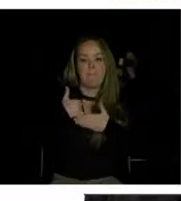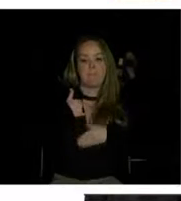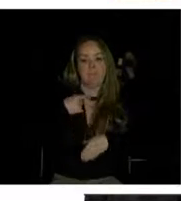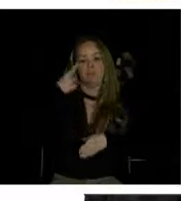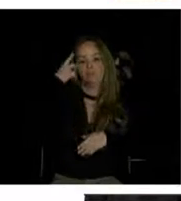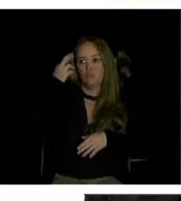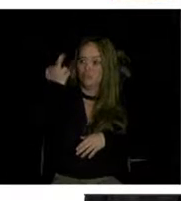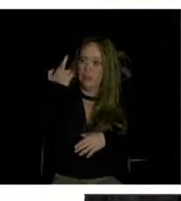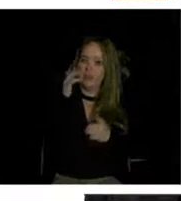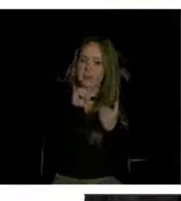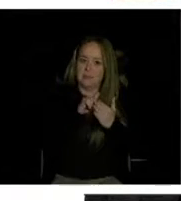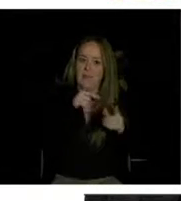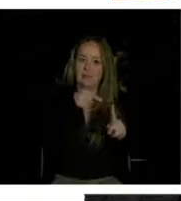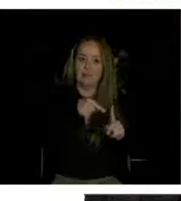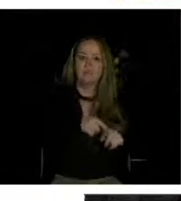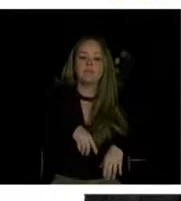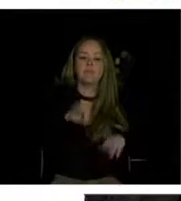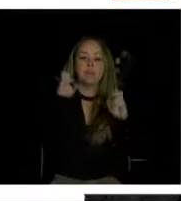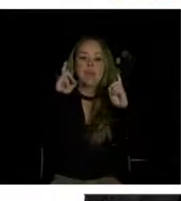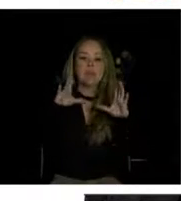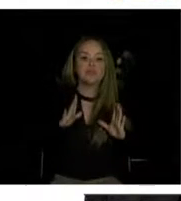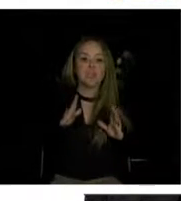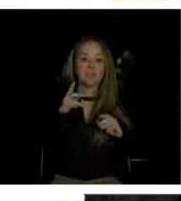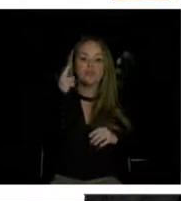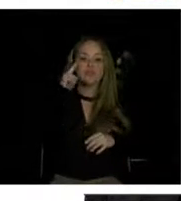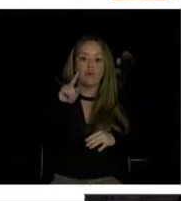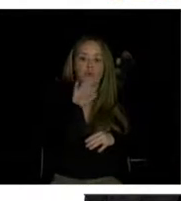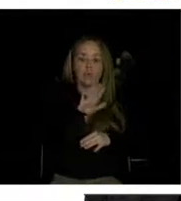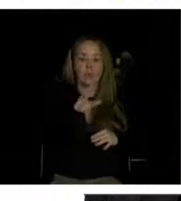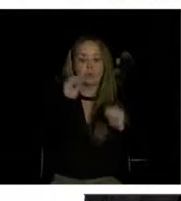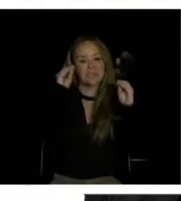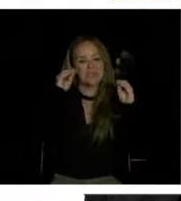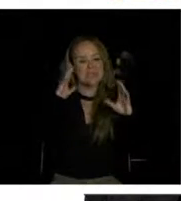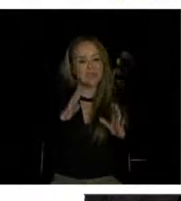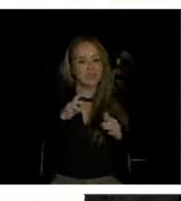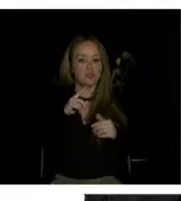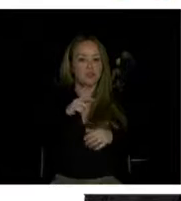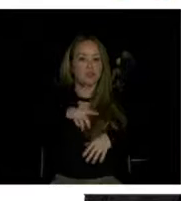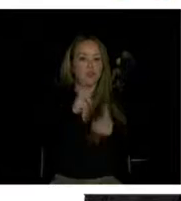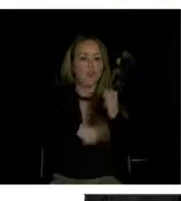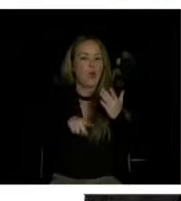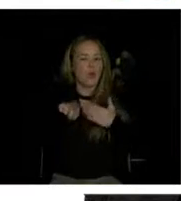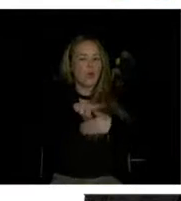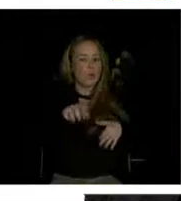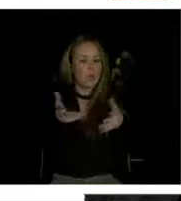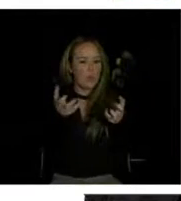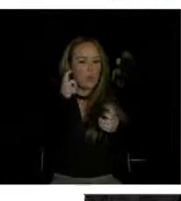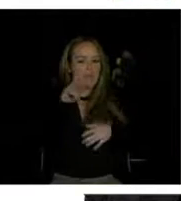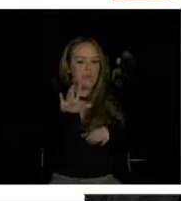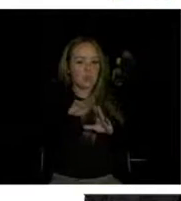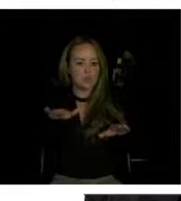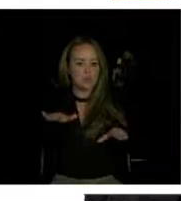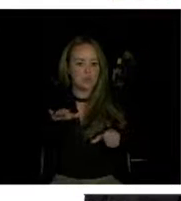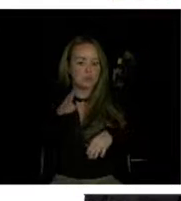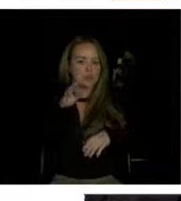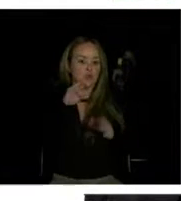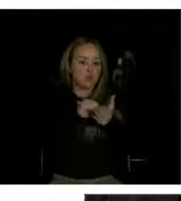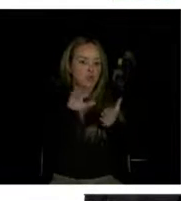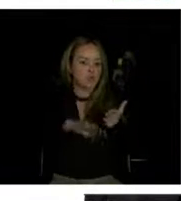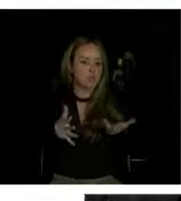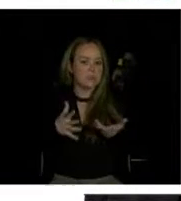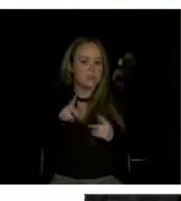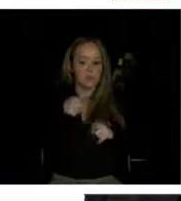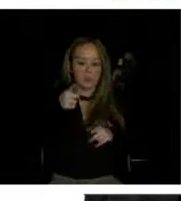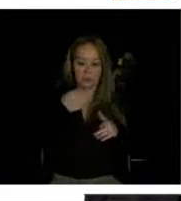that? Educators, for their students. So teachers, what do you want for your students? When you